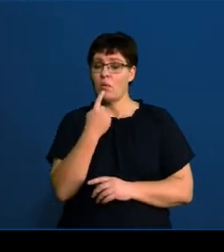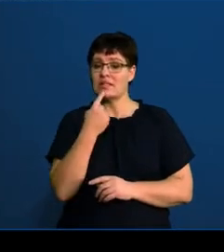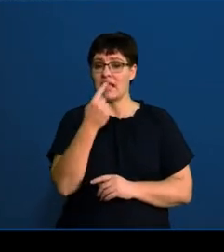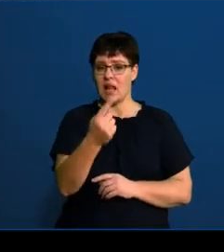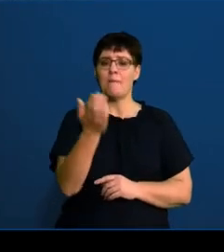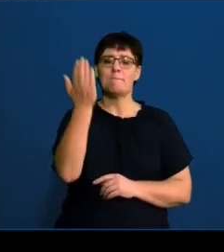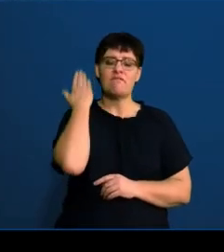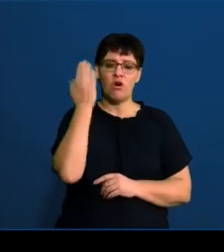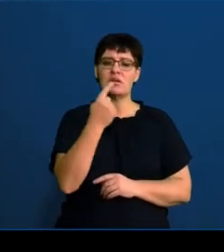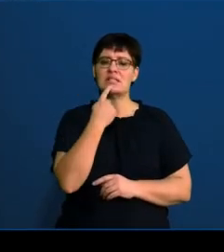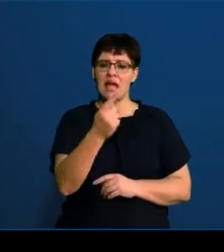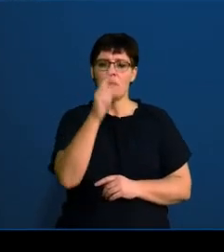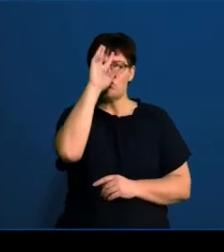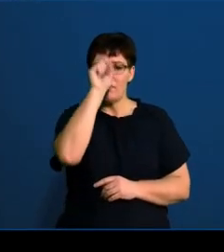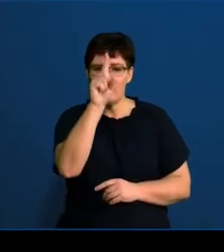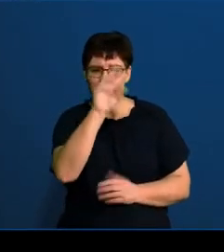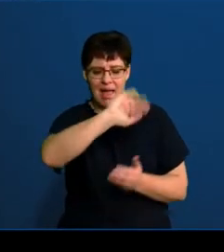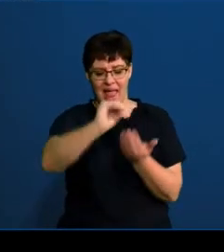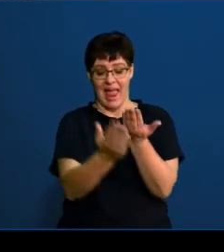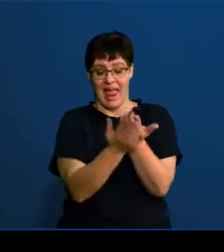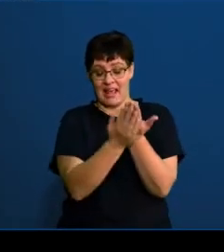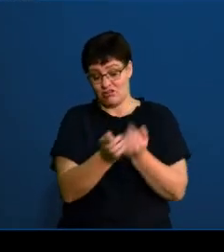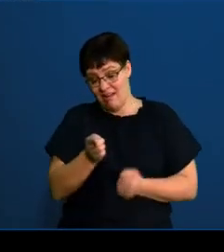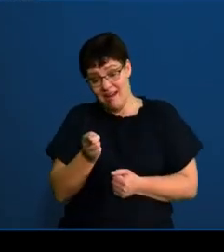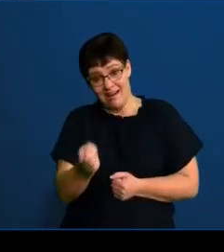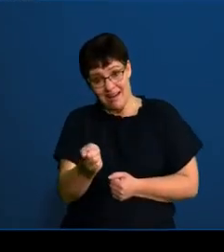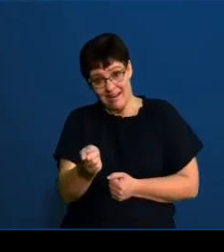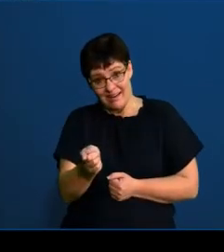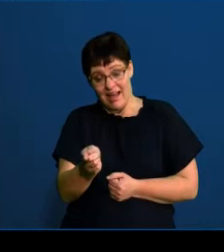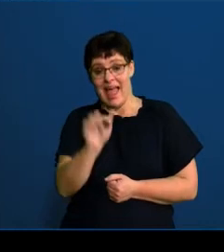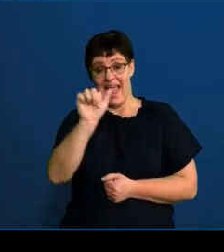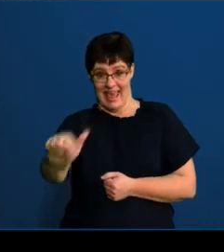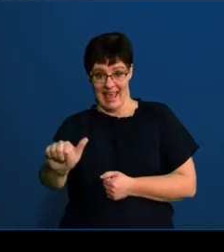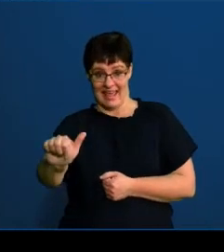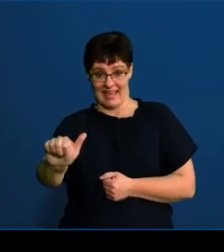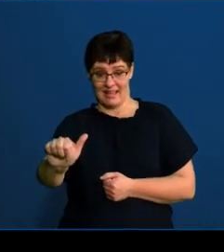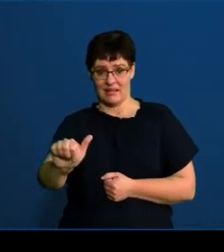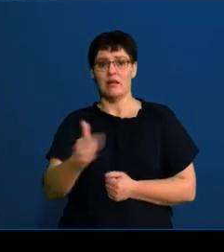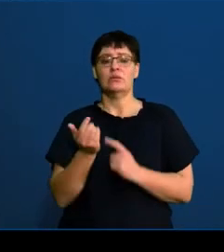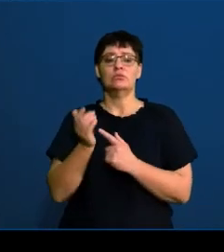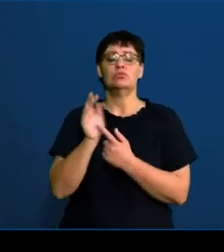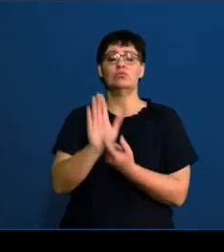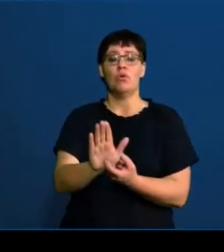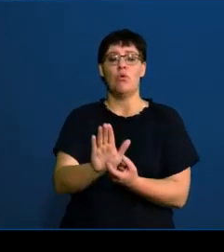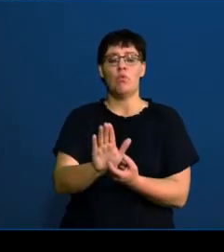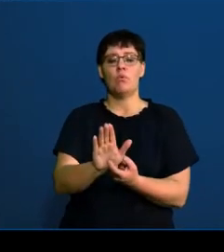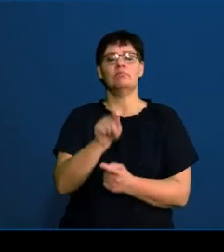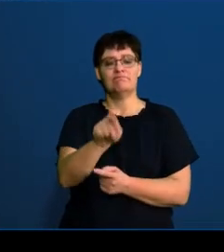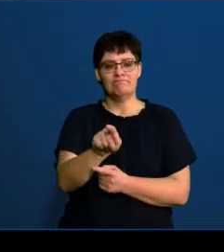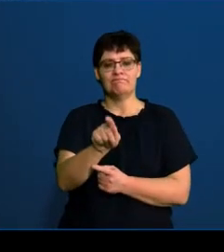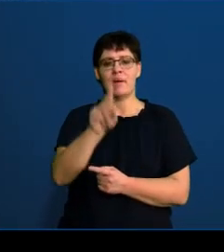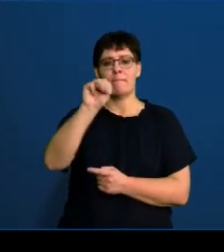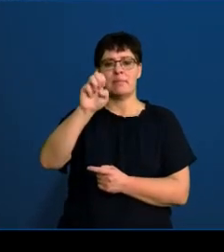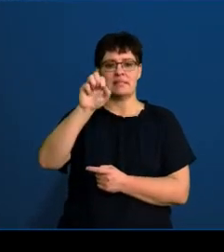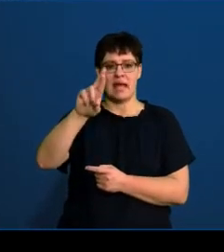said earlier you need to remember your Annexure A, so this would have been in your addendum pack. It shows an extract from Mr.